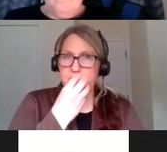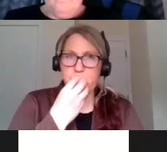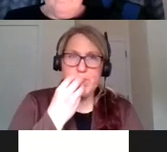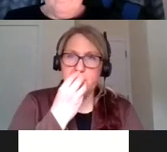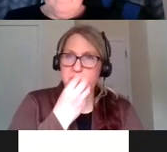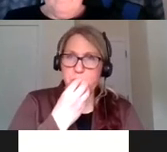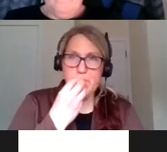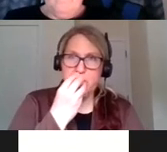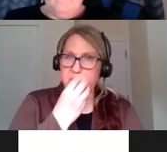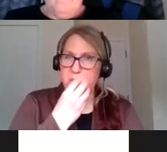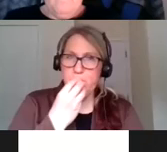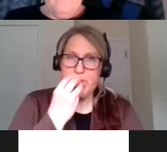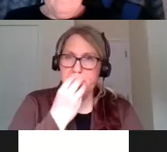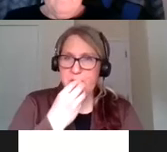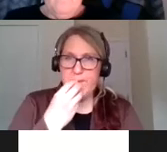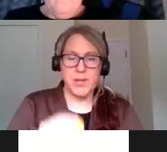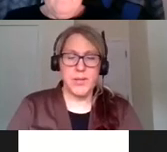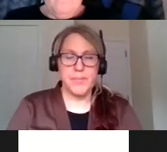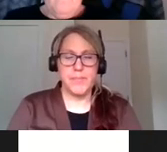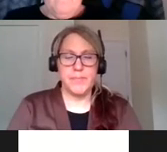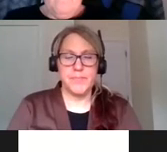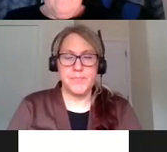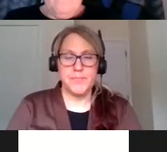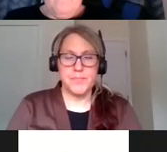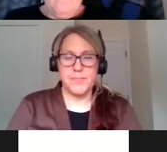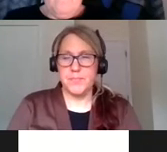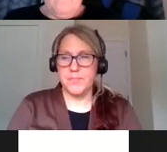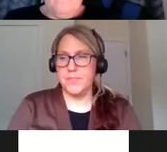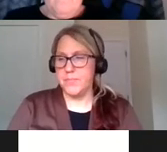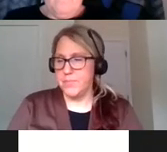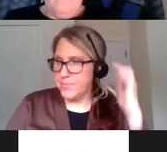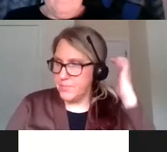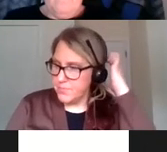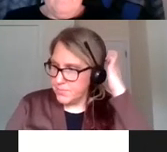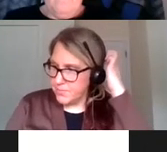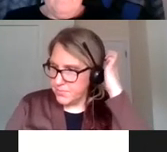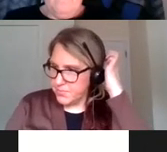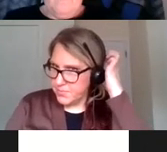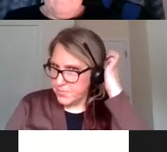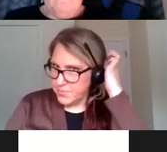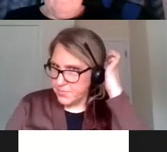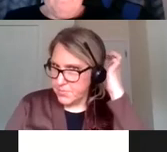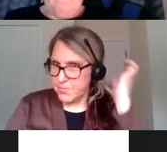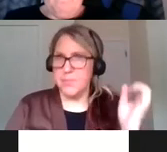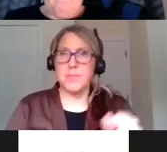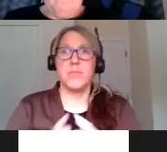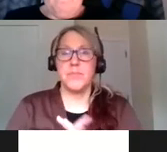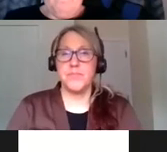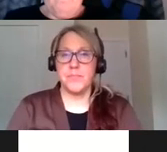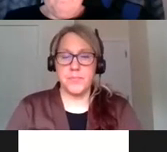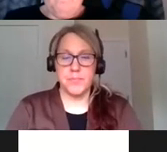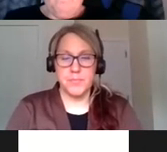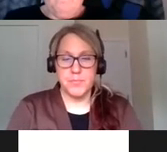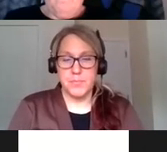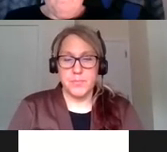do it. We just need to do it. So some of the technical standards for making a PDF accessible, that